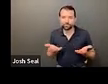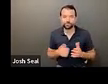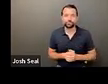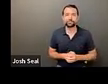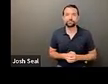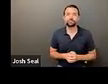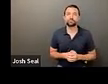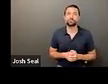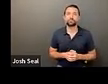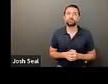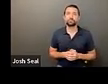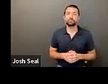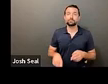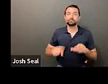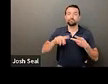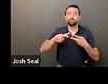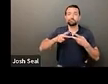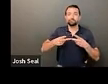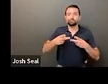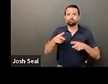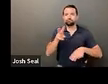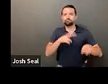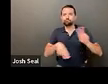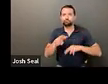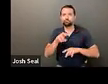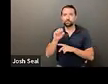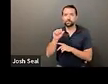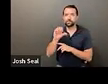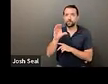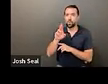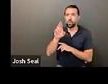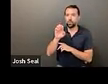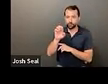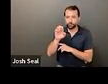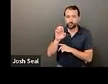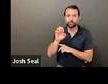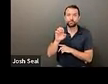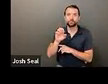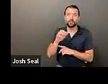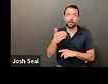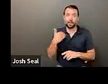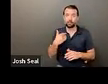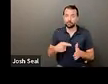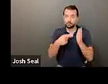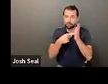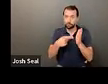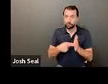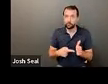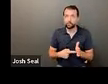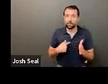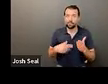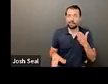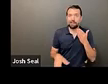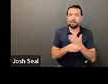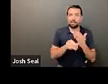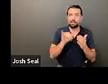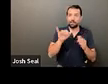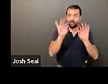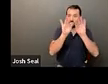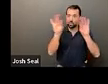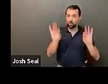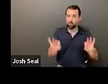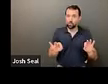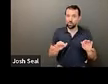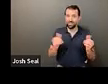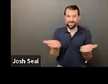looking at those scores. Do I have examples of those data sources? Am I incorporating the pieces I need to incorporate to make sure